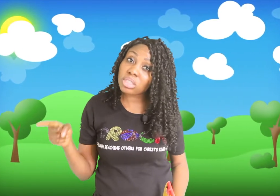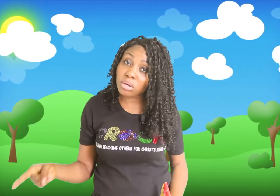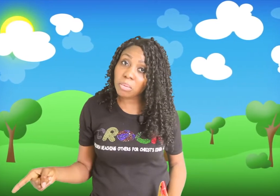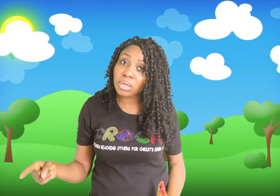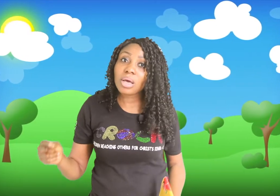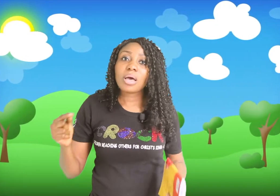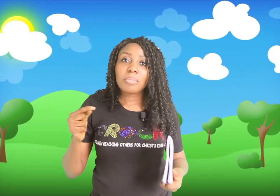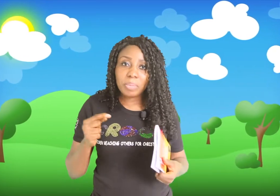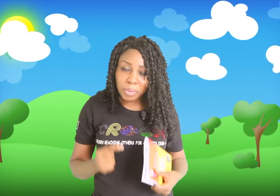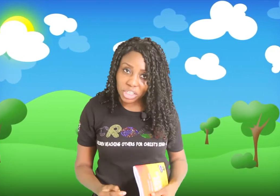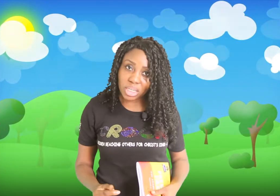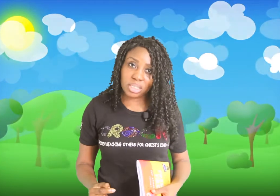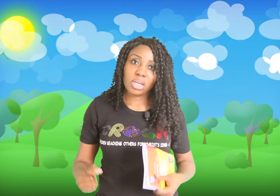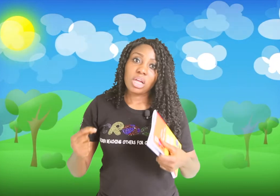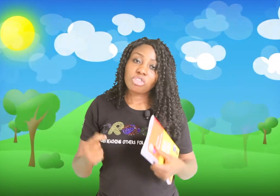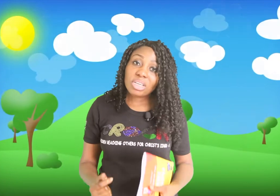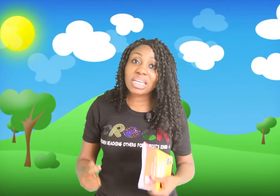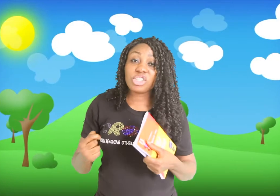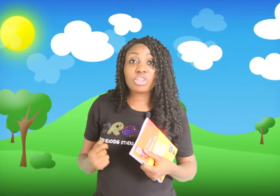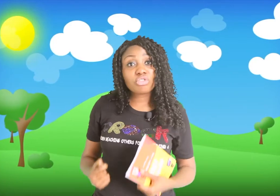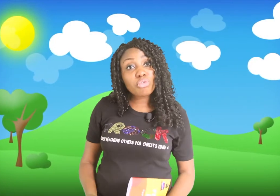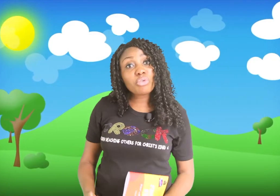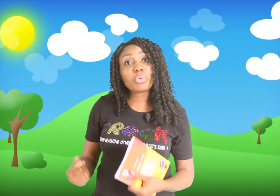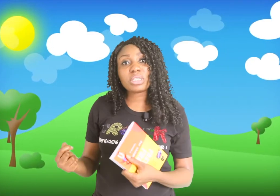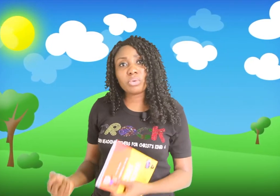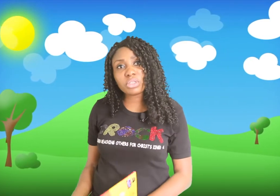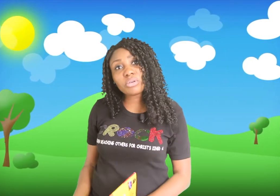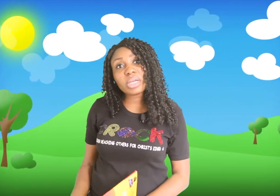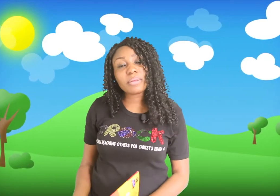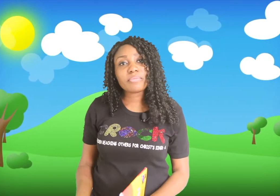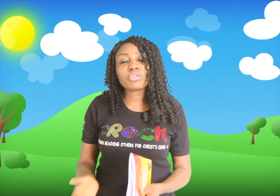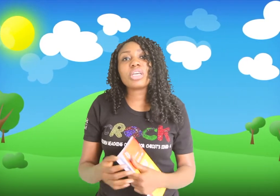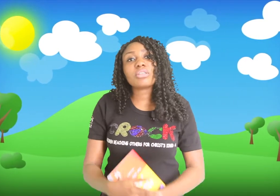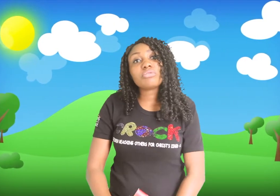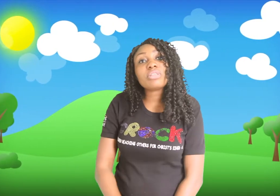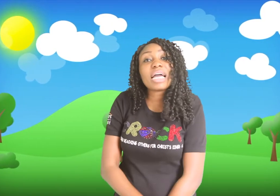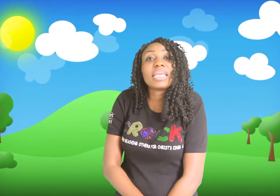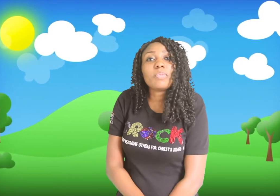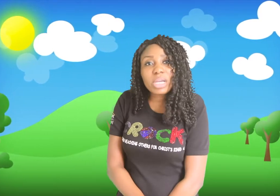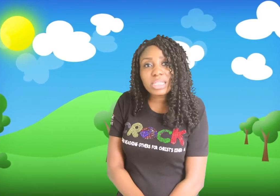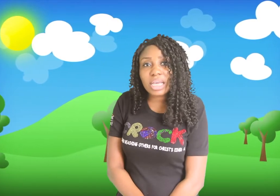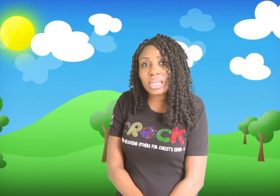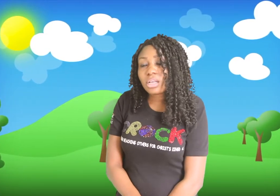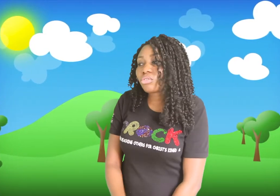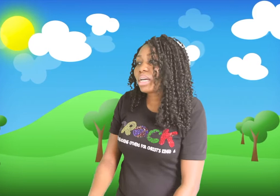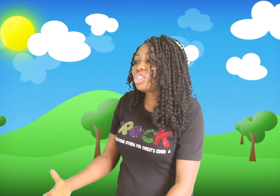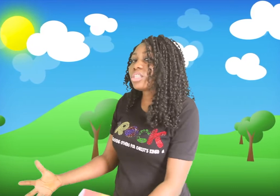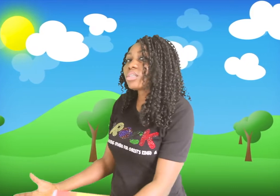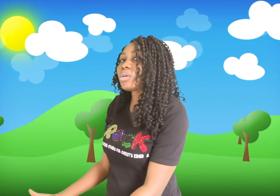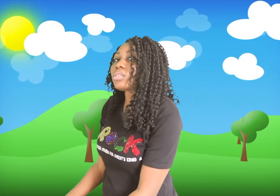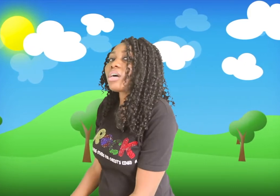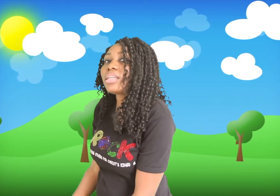you trust someone. Be patient. Trust that Jesus knows what he was doing. So he stood and he waited. So